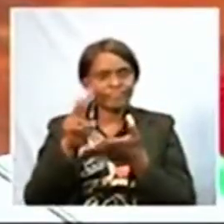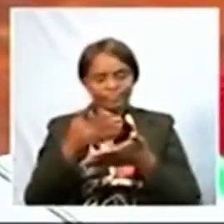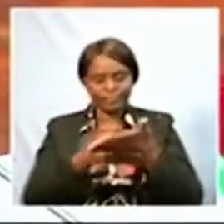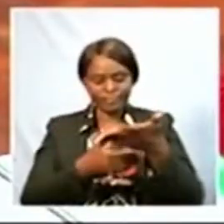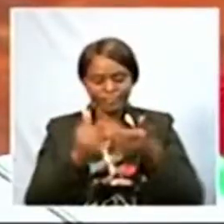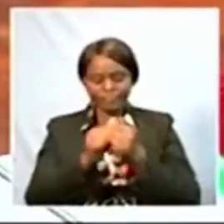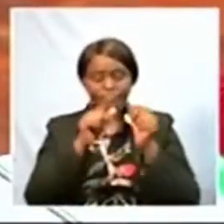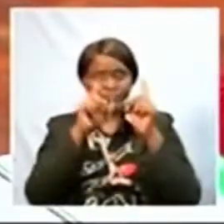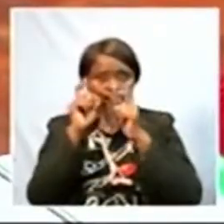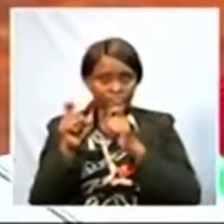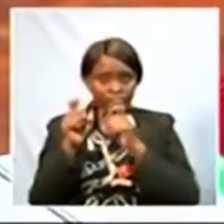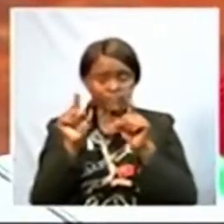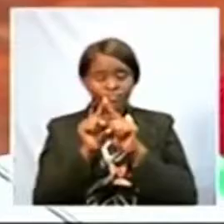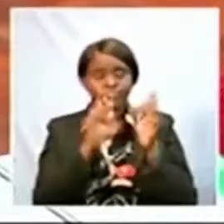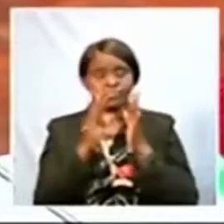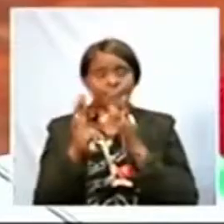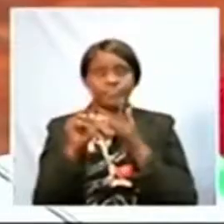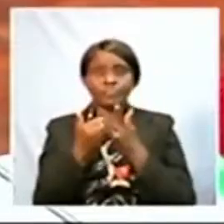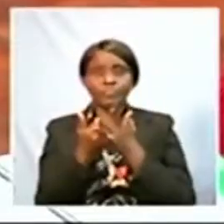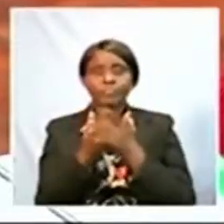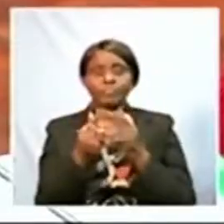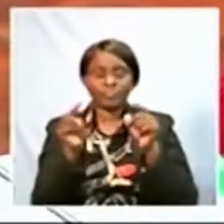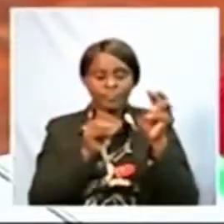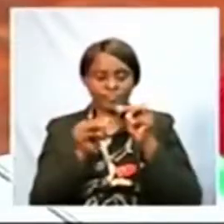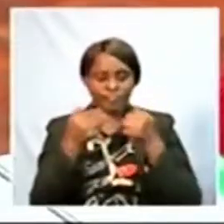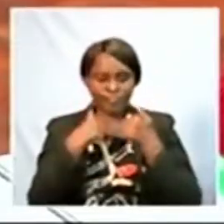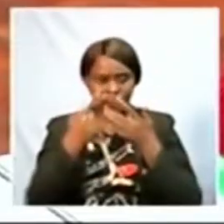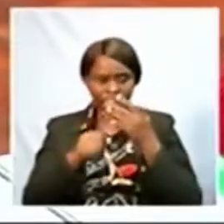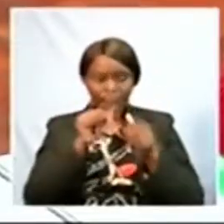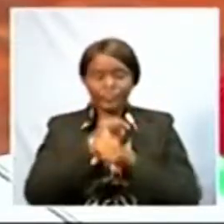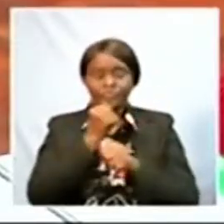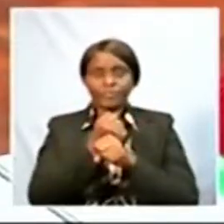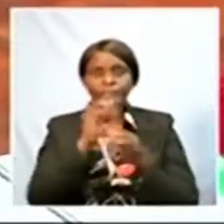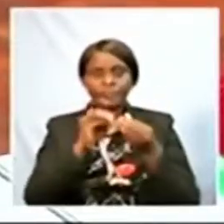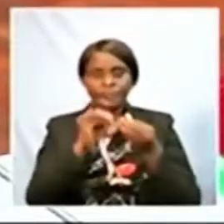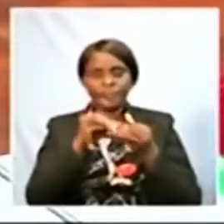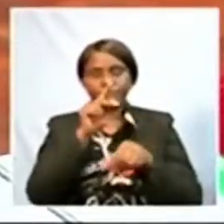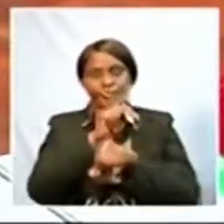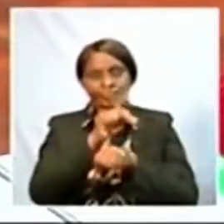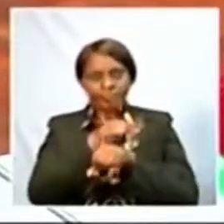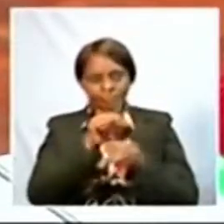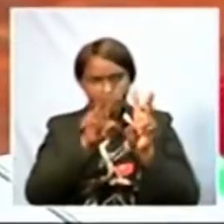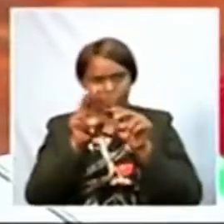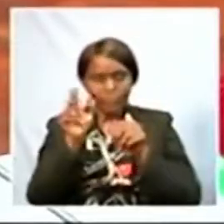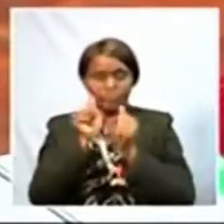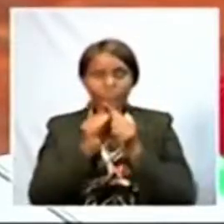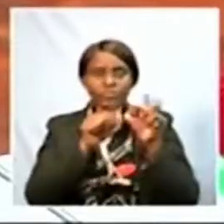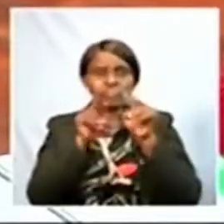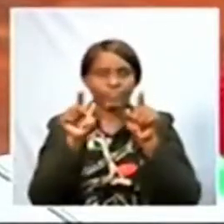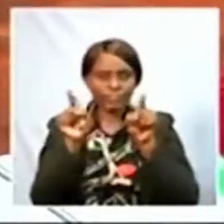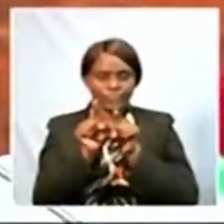pictures. Remedial measure. Management has intensified project monitoring and supervision